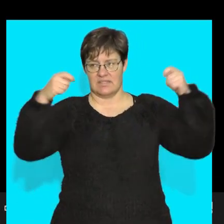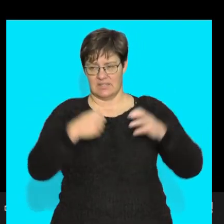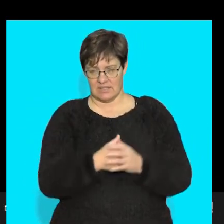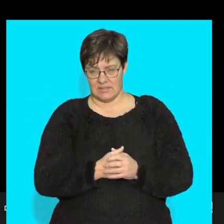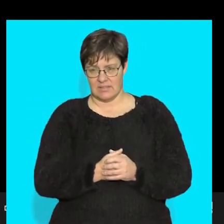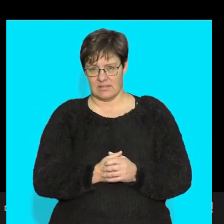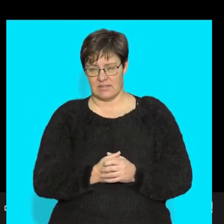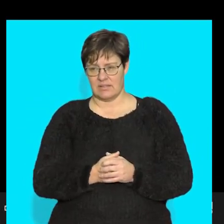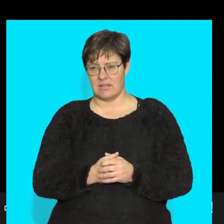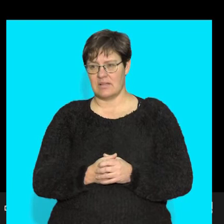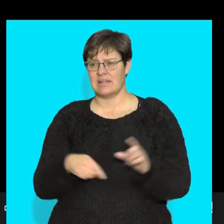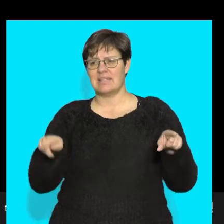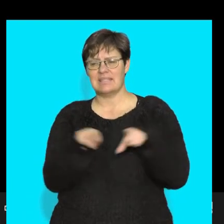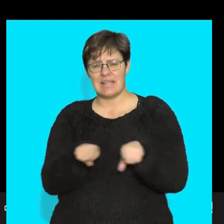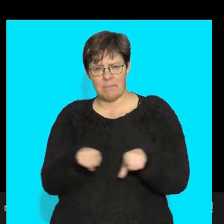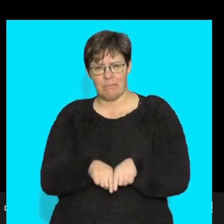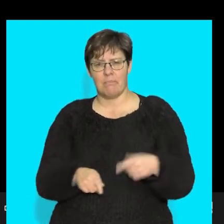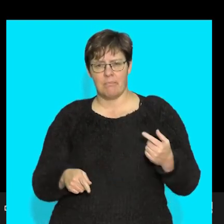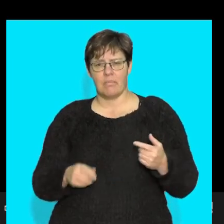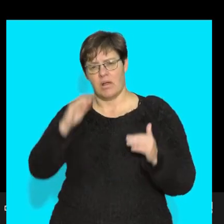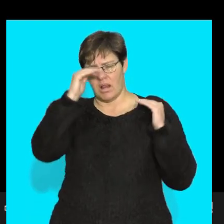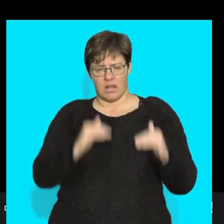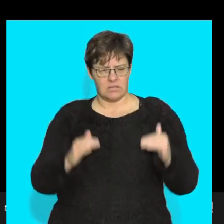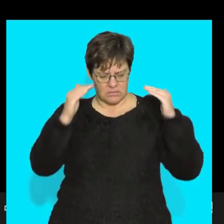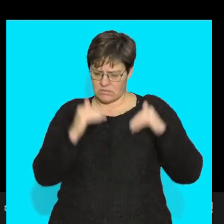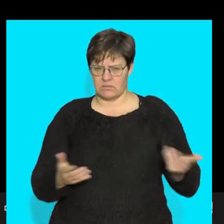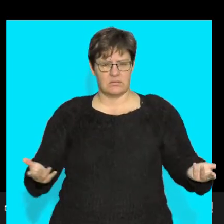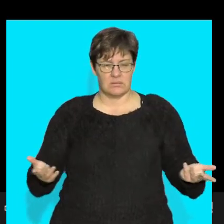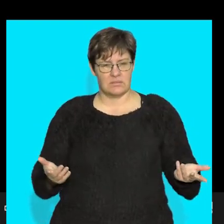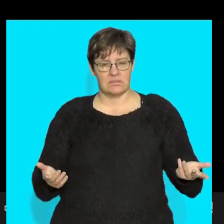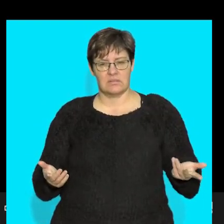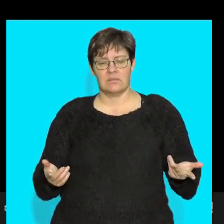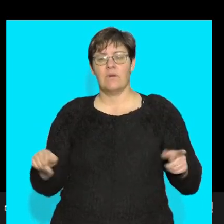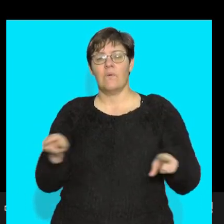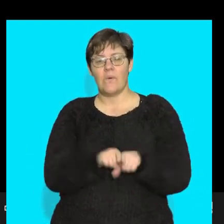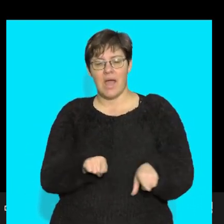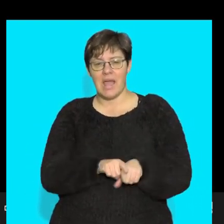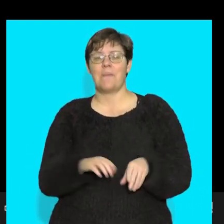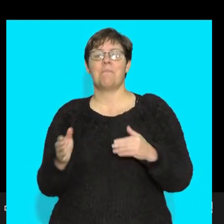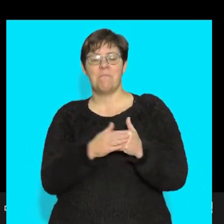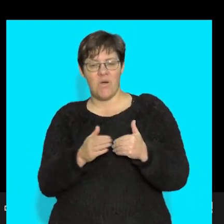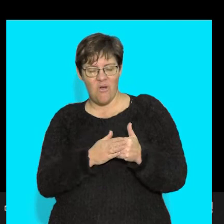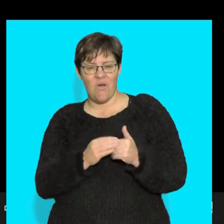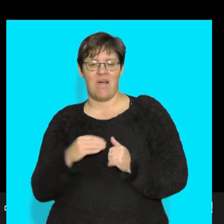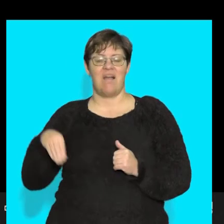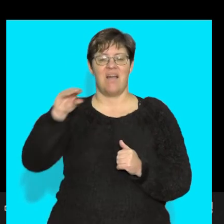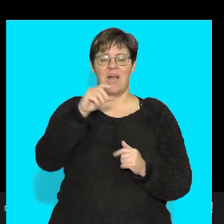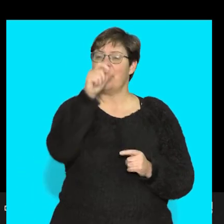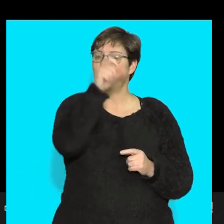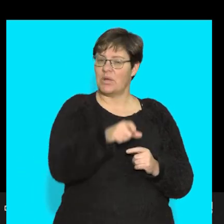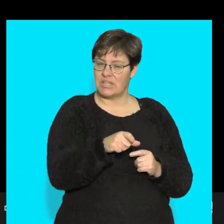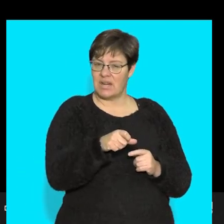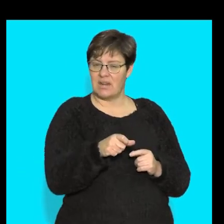the same amount every time, because the more money that the person is actually